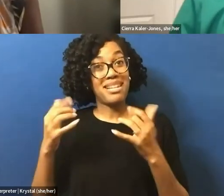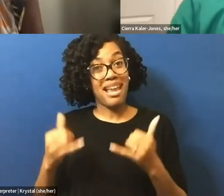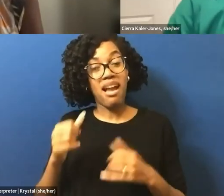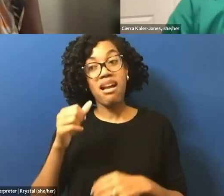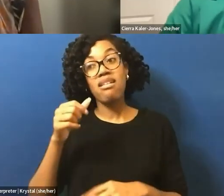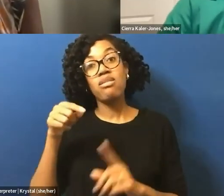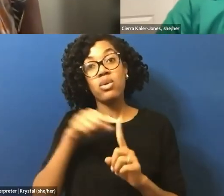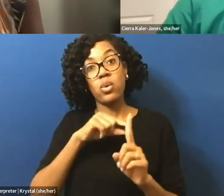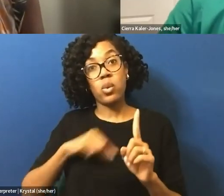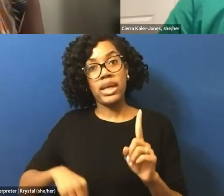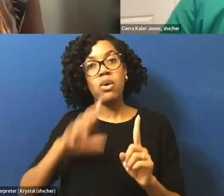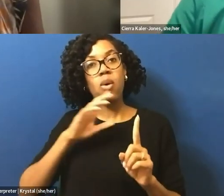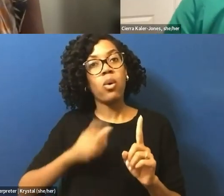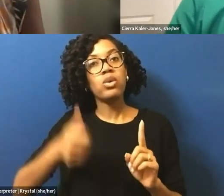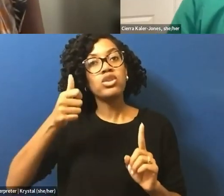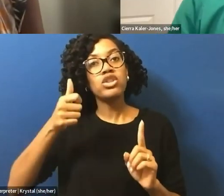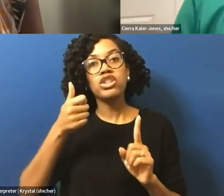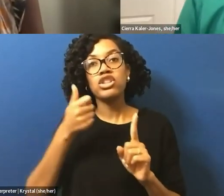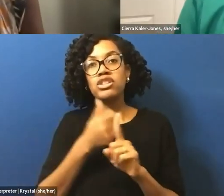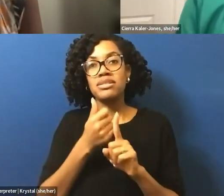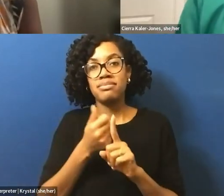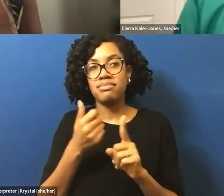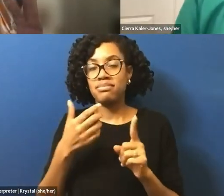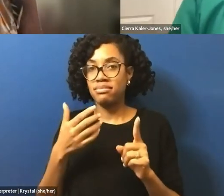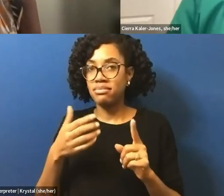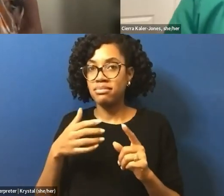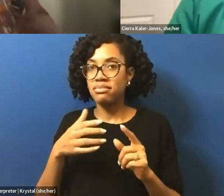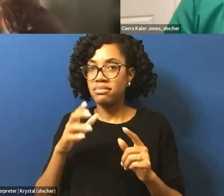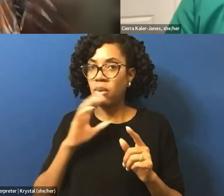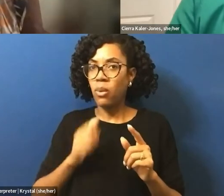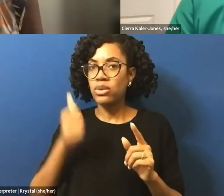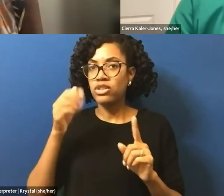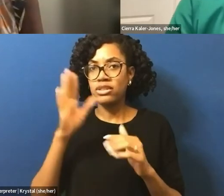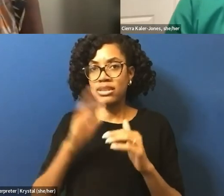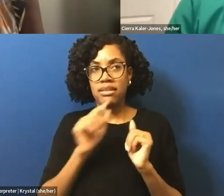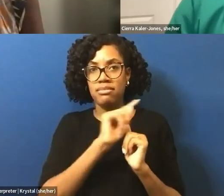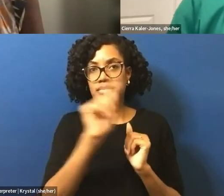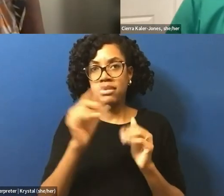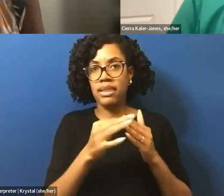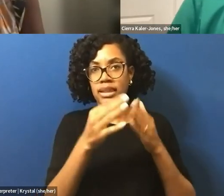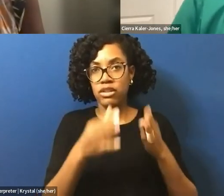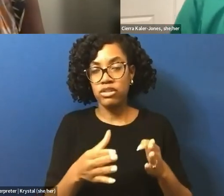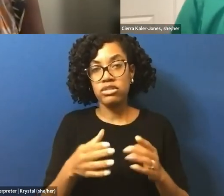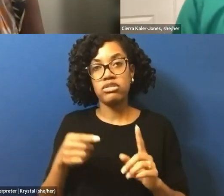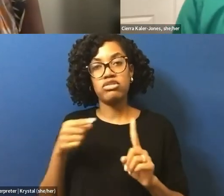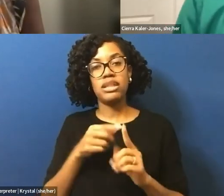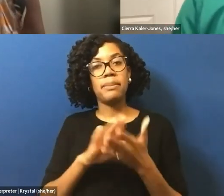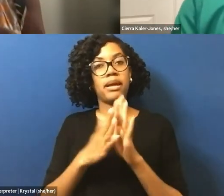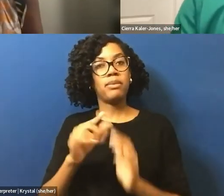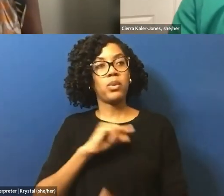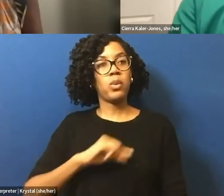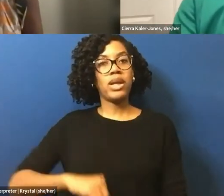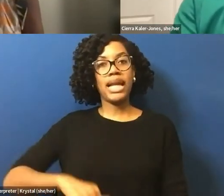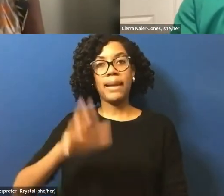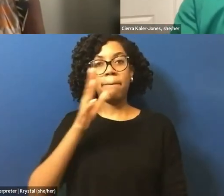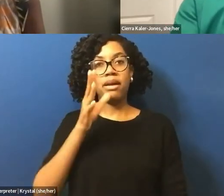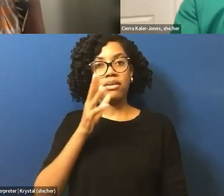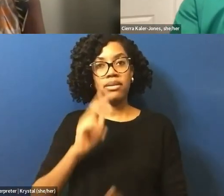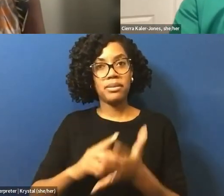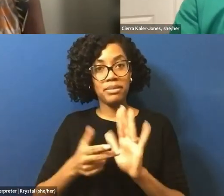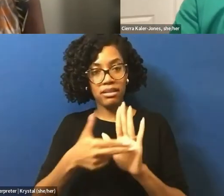these folks as well, being born in the late 19th century. So by becoming a queen mother, right, all of a sudden she's an elder